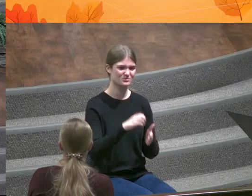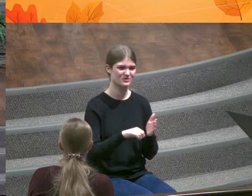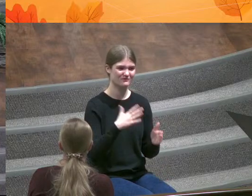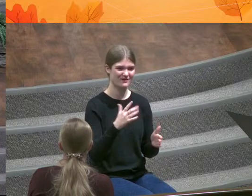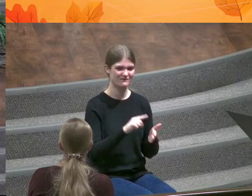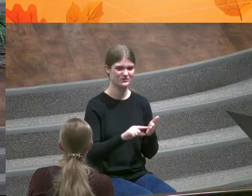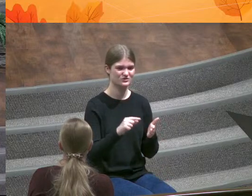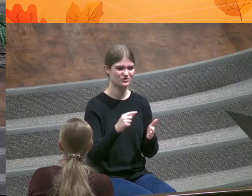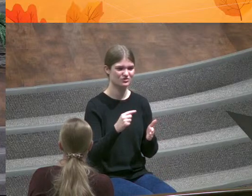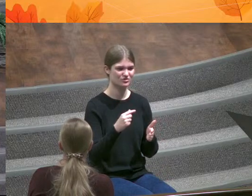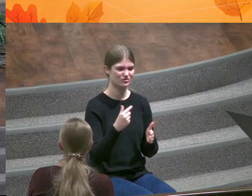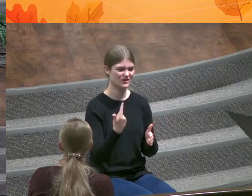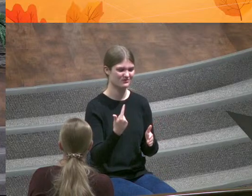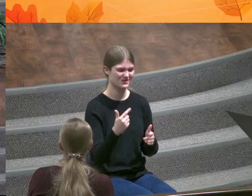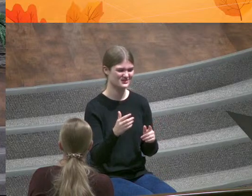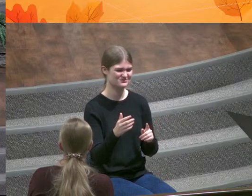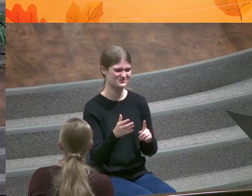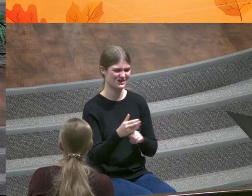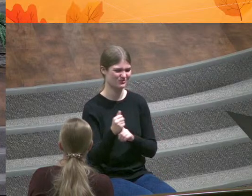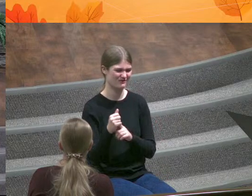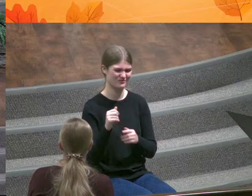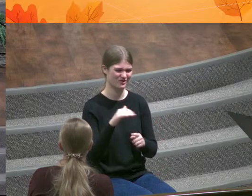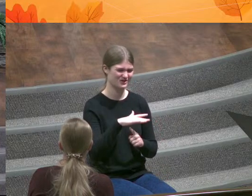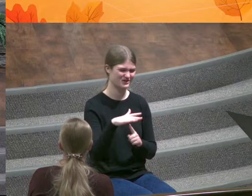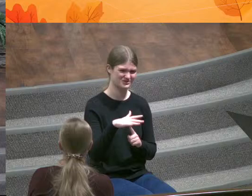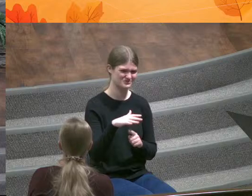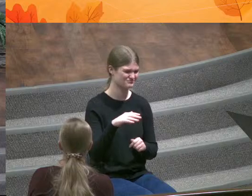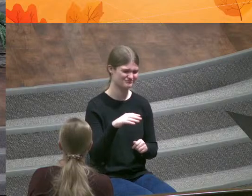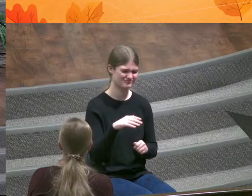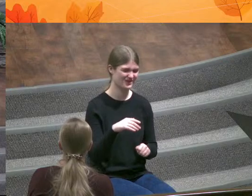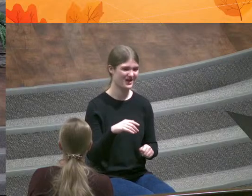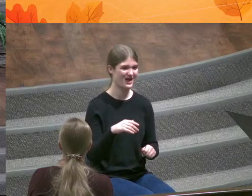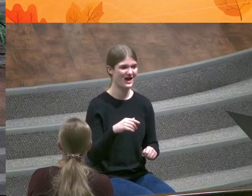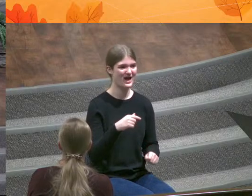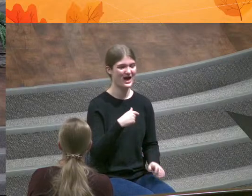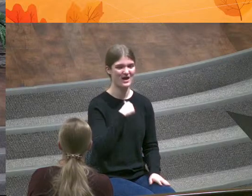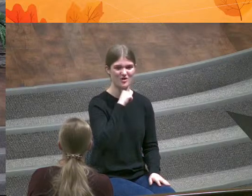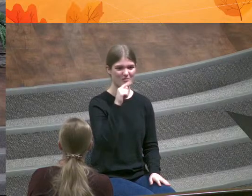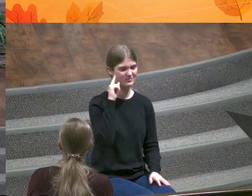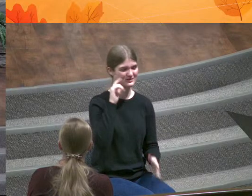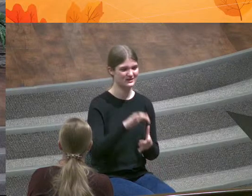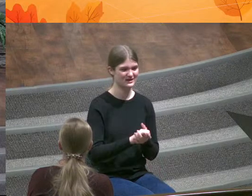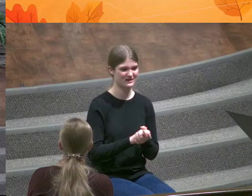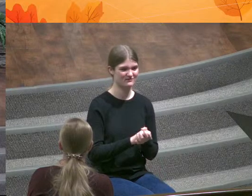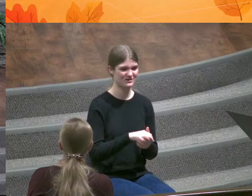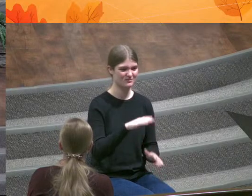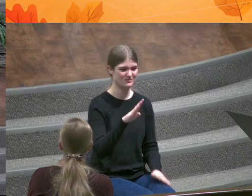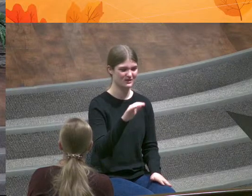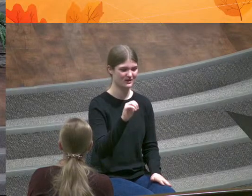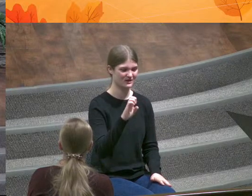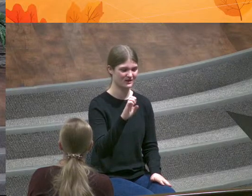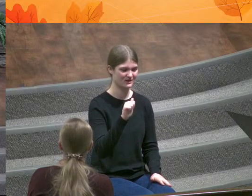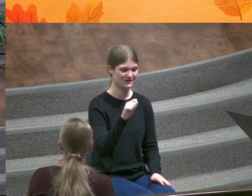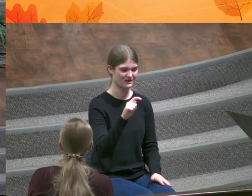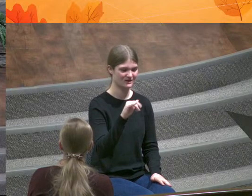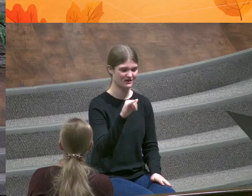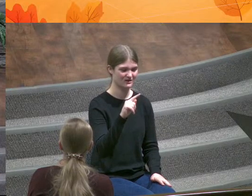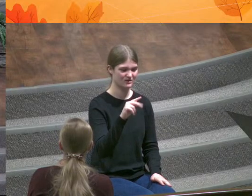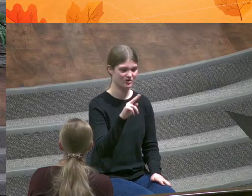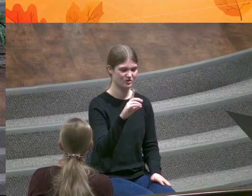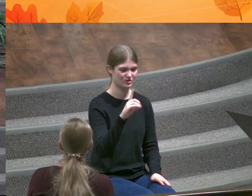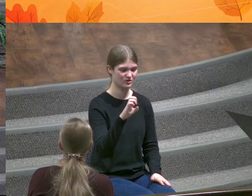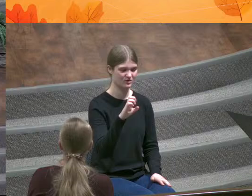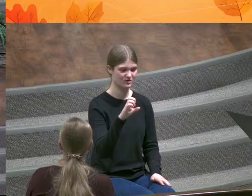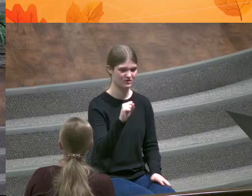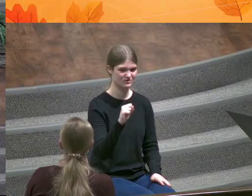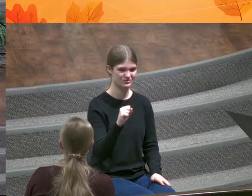context. I don't believe the Beatitudes are arbitrarily arranged. There's an order. We don't have time to talk about that.